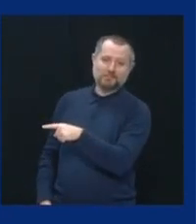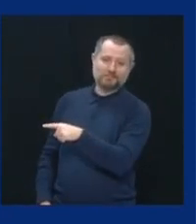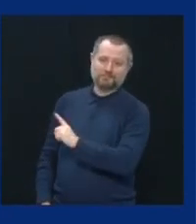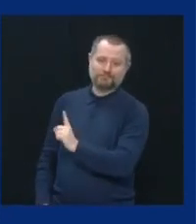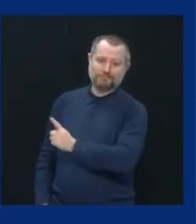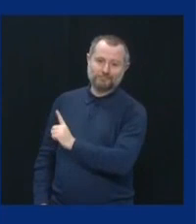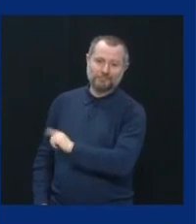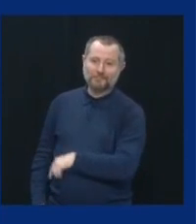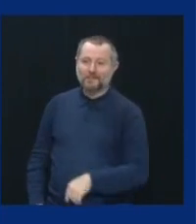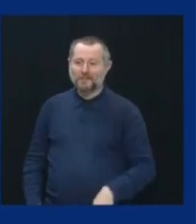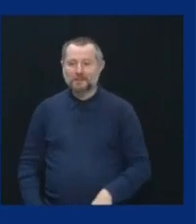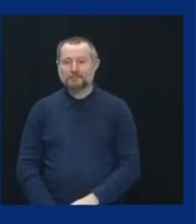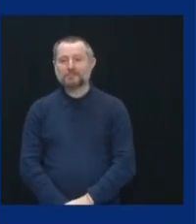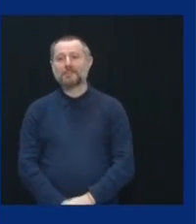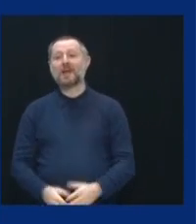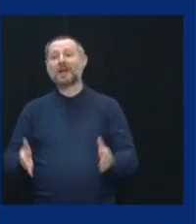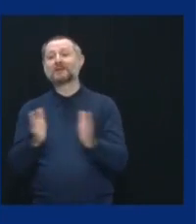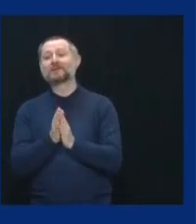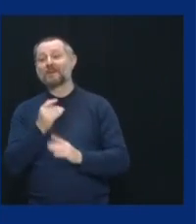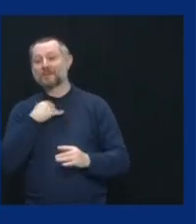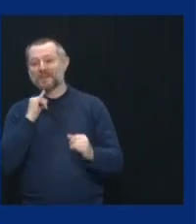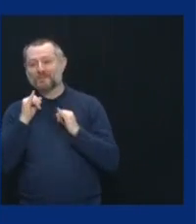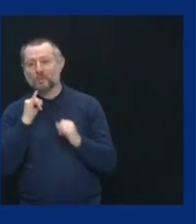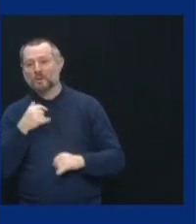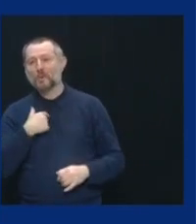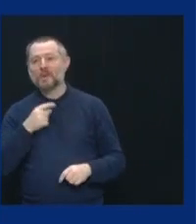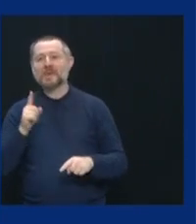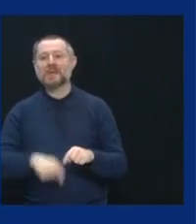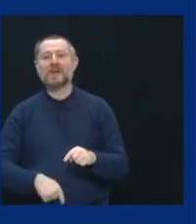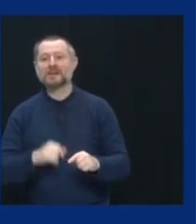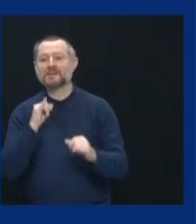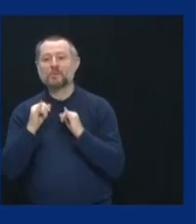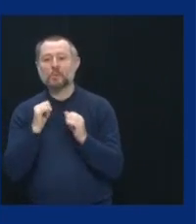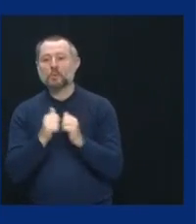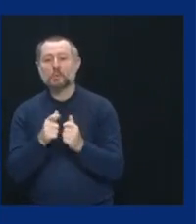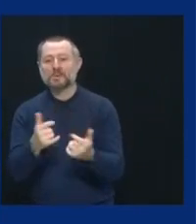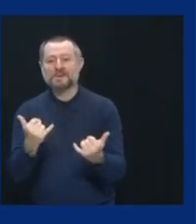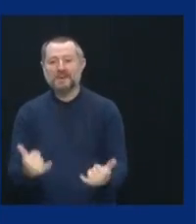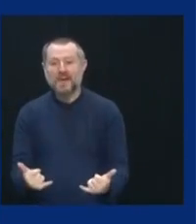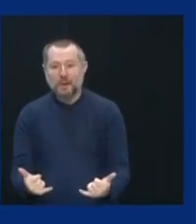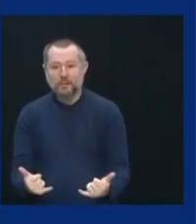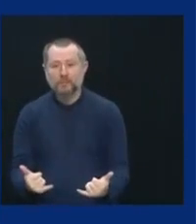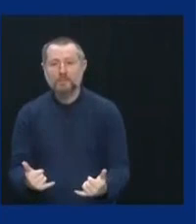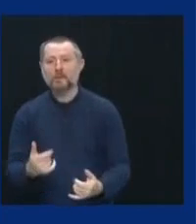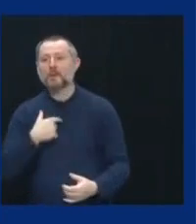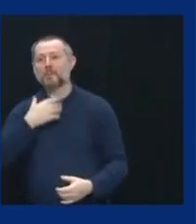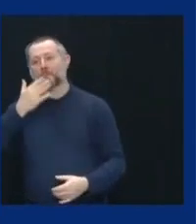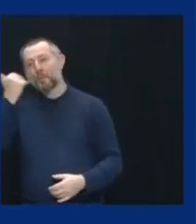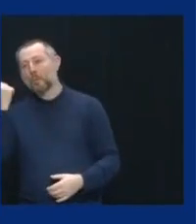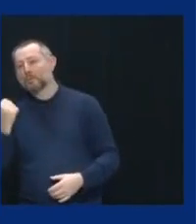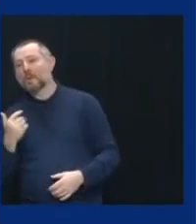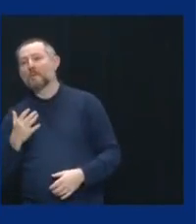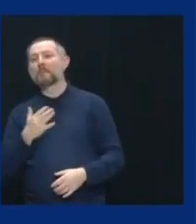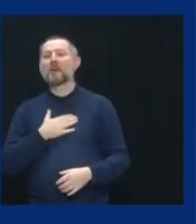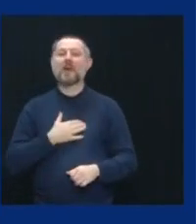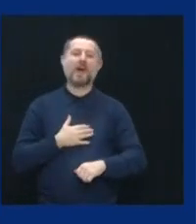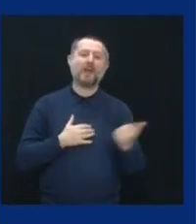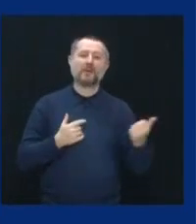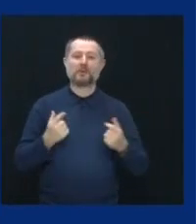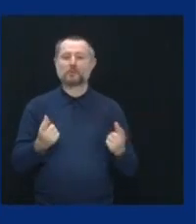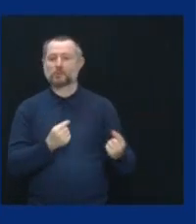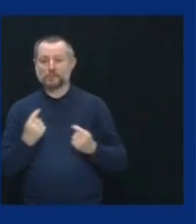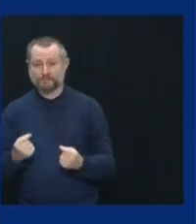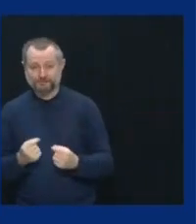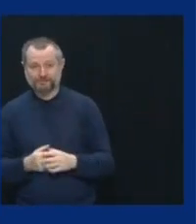for an interview, I say, I can't do your interview now because I have to do XYZ